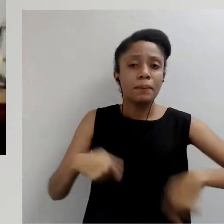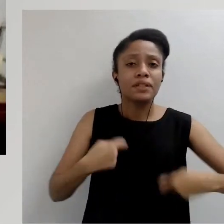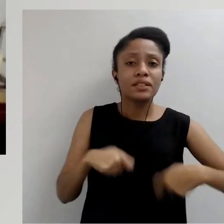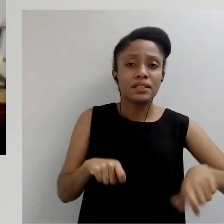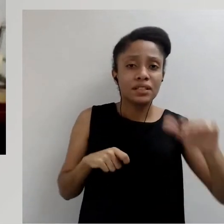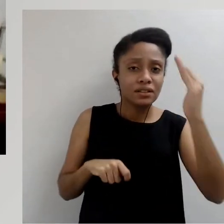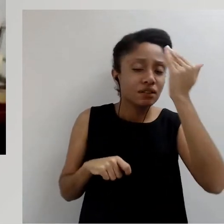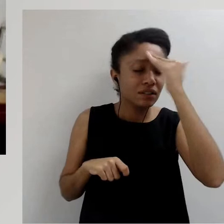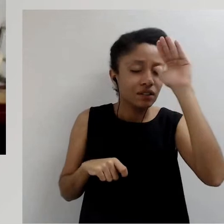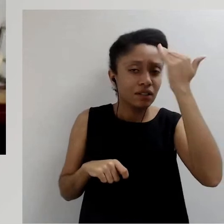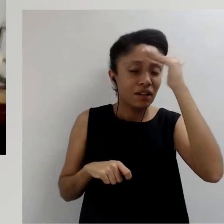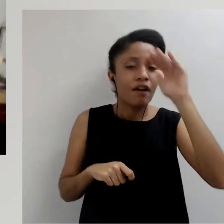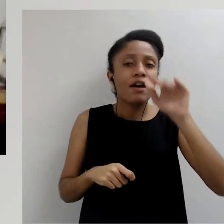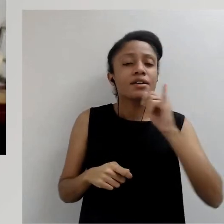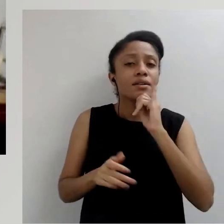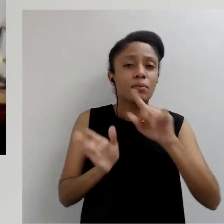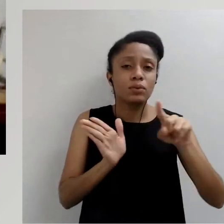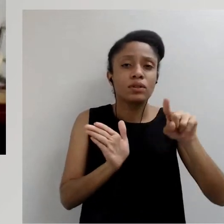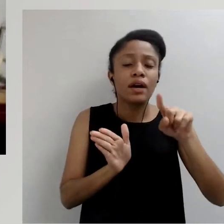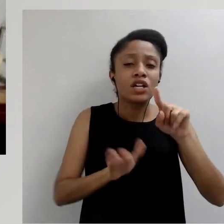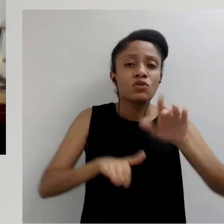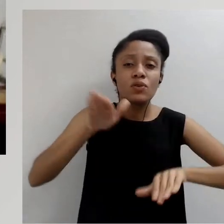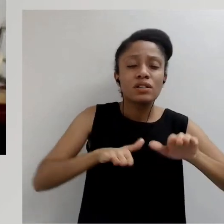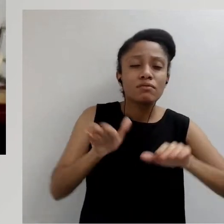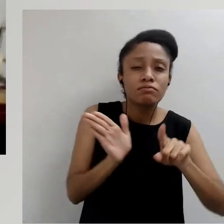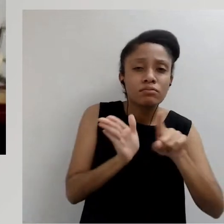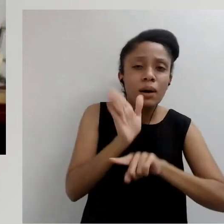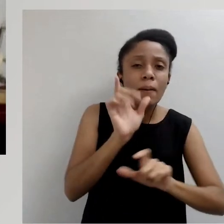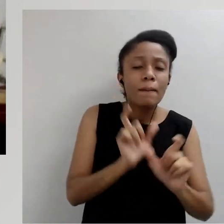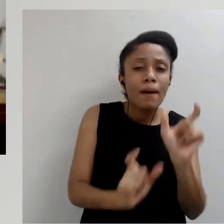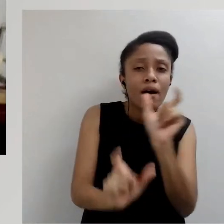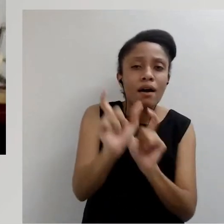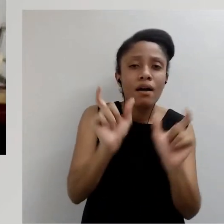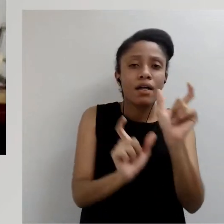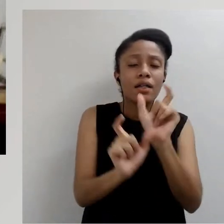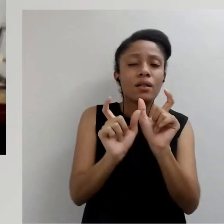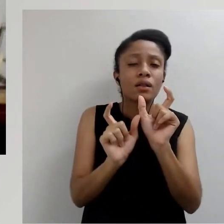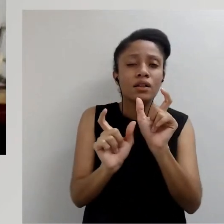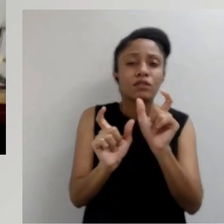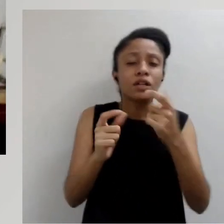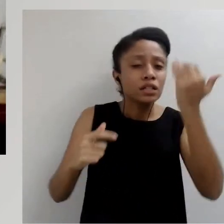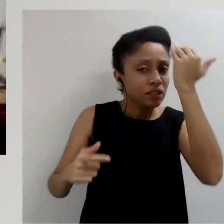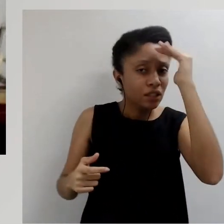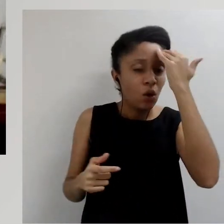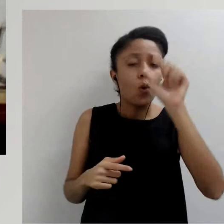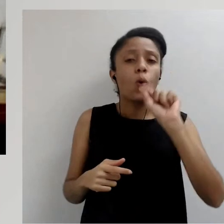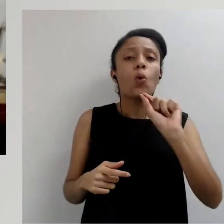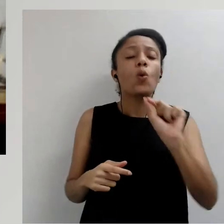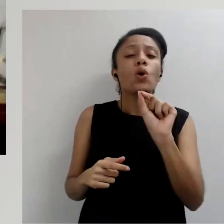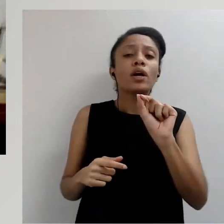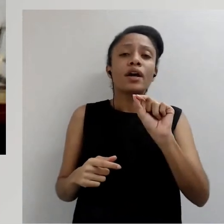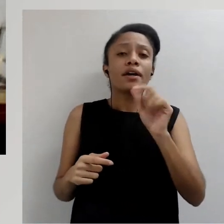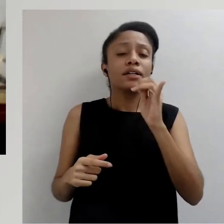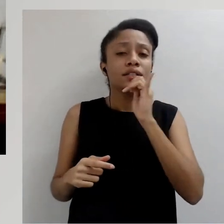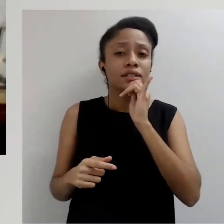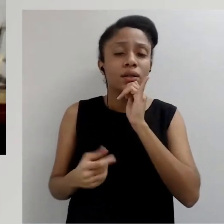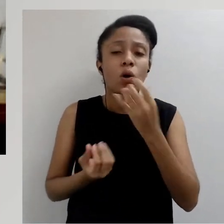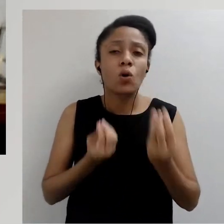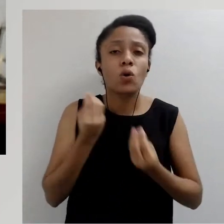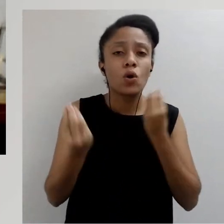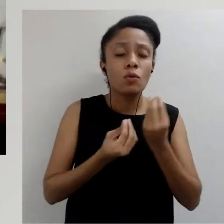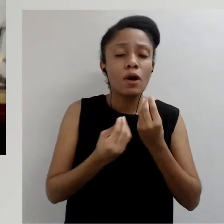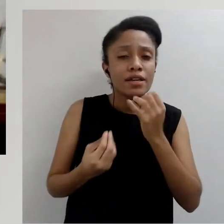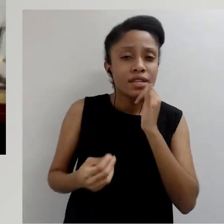that you need to be negative with some words, and you need to be able to say what